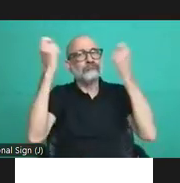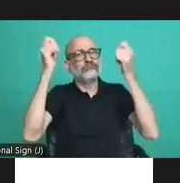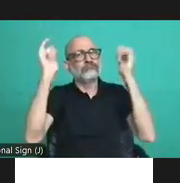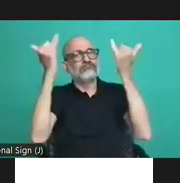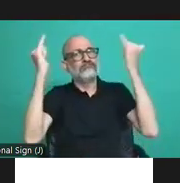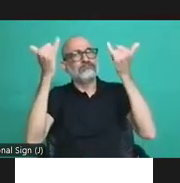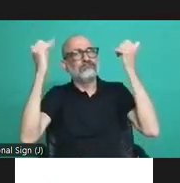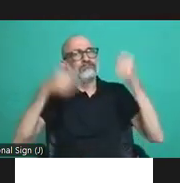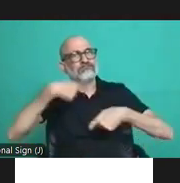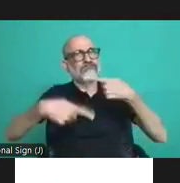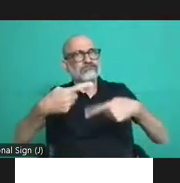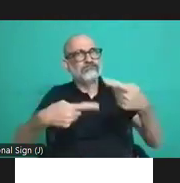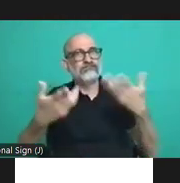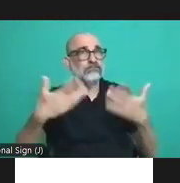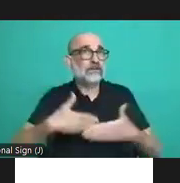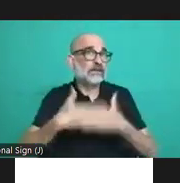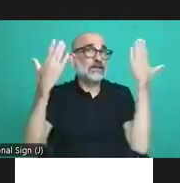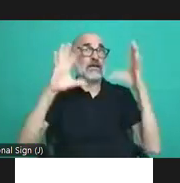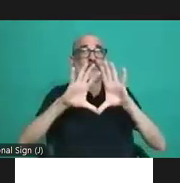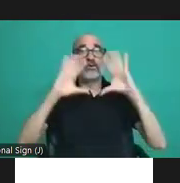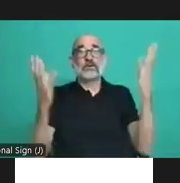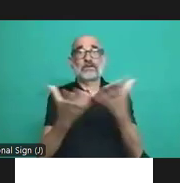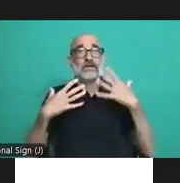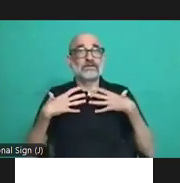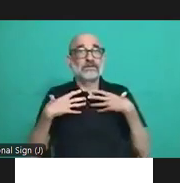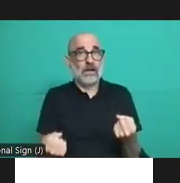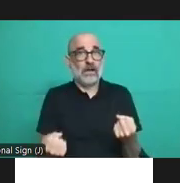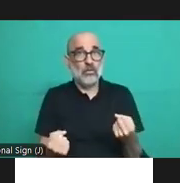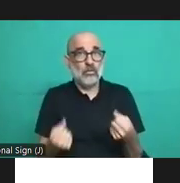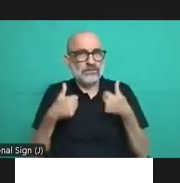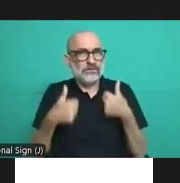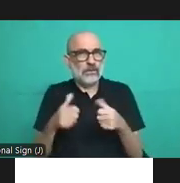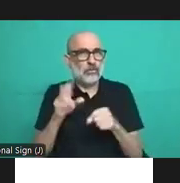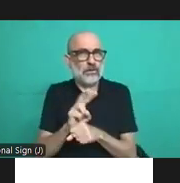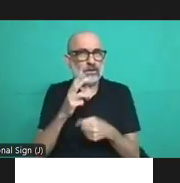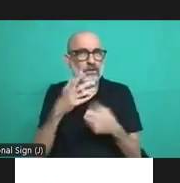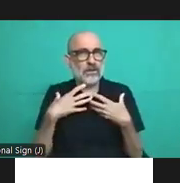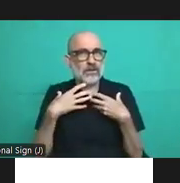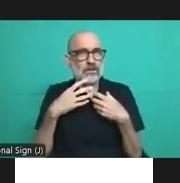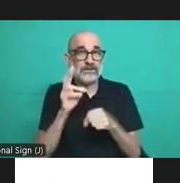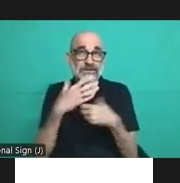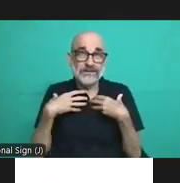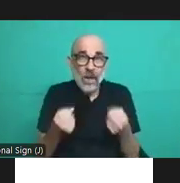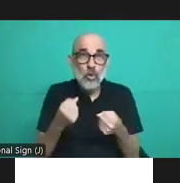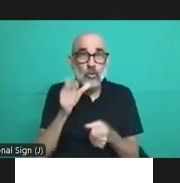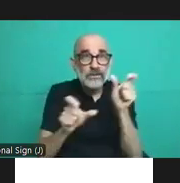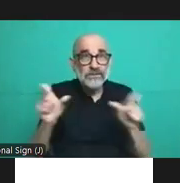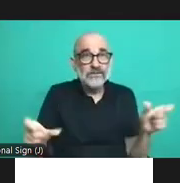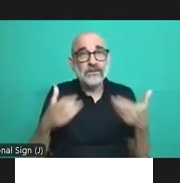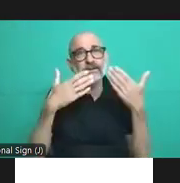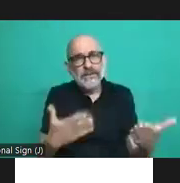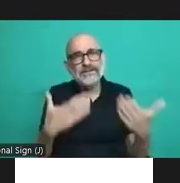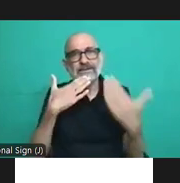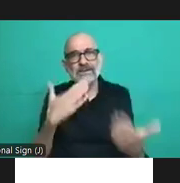again. Thank you, Ernesto, and thanks for all for connecting and participating in this webinar. I think we made